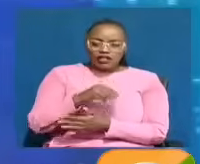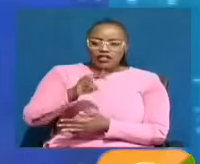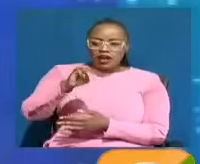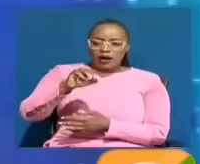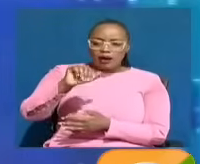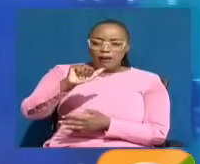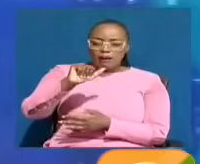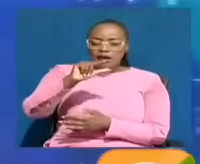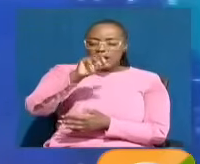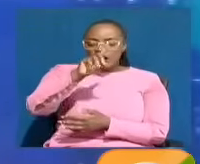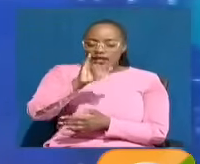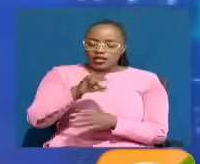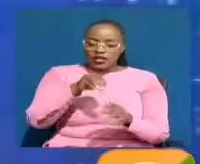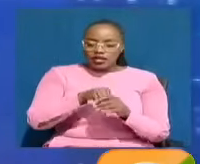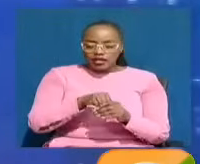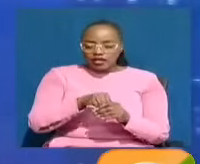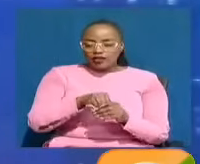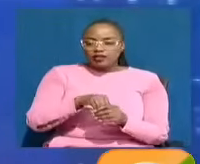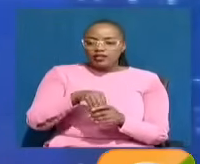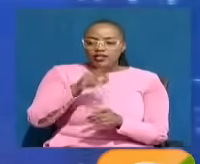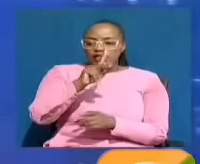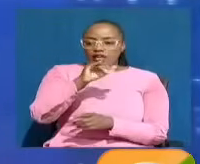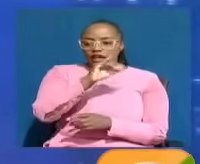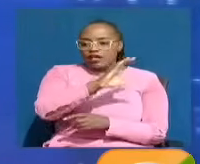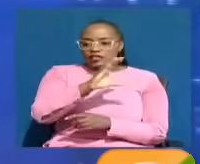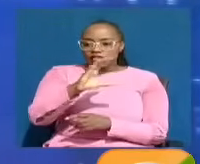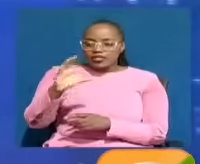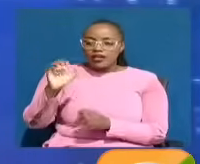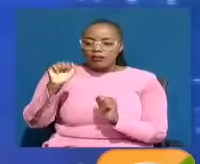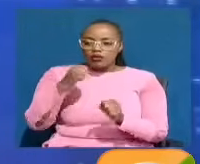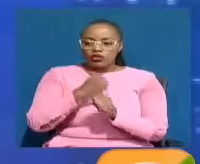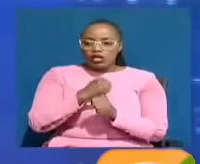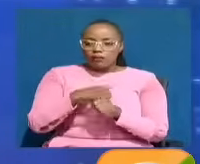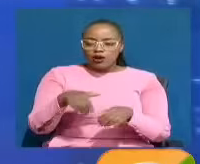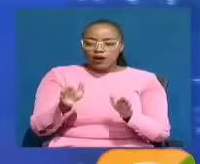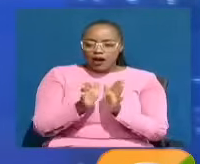at KCC. We've been able, for example, to do the public